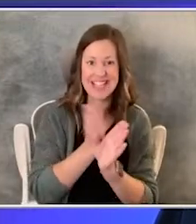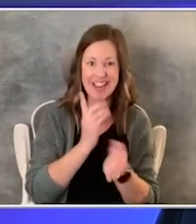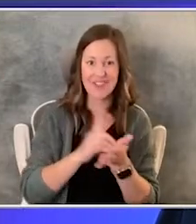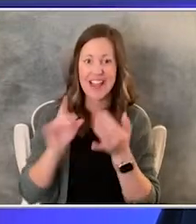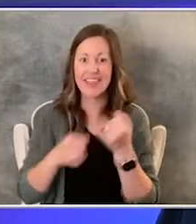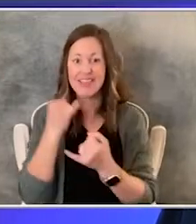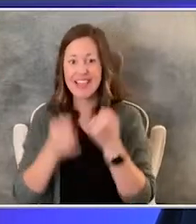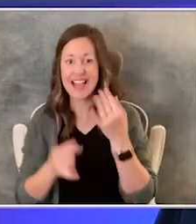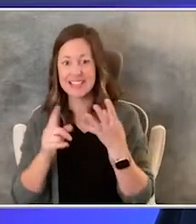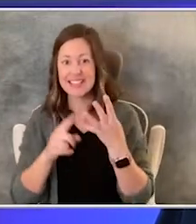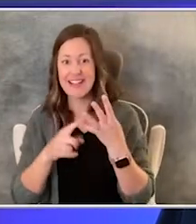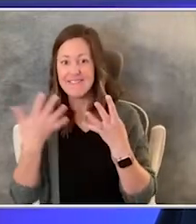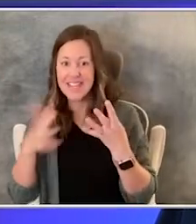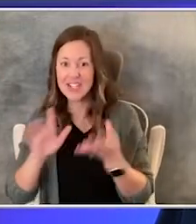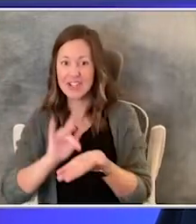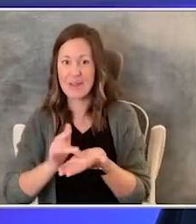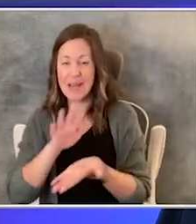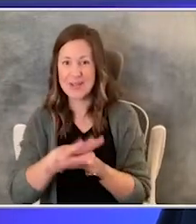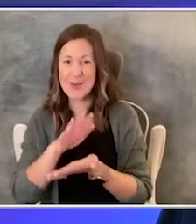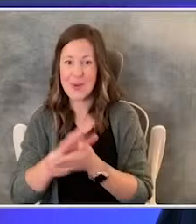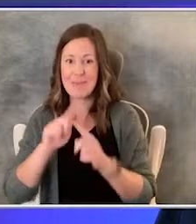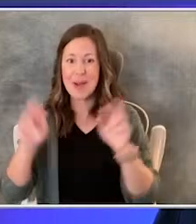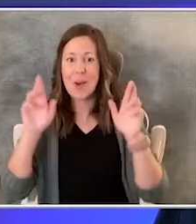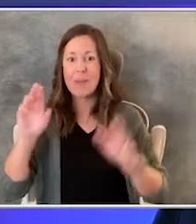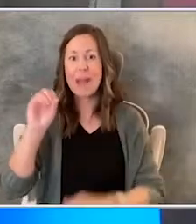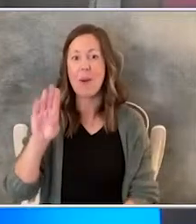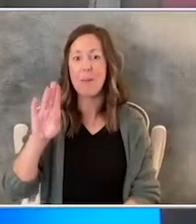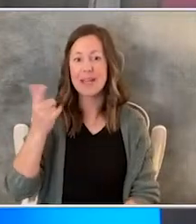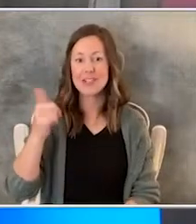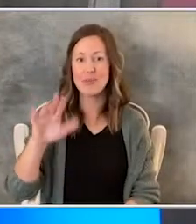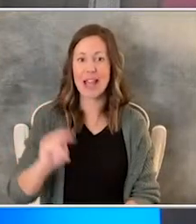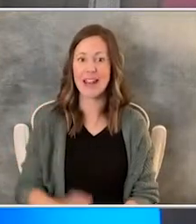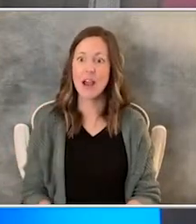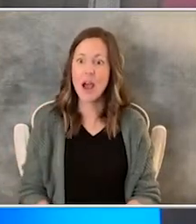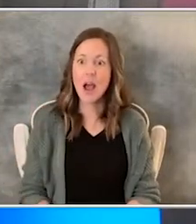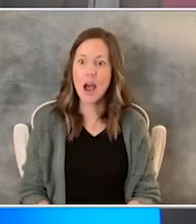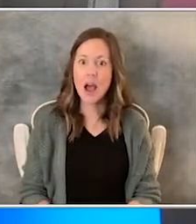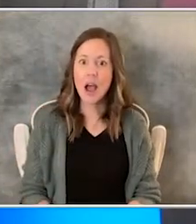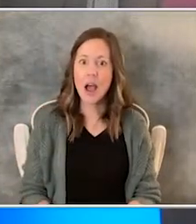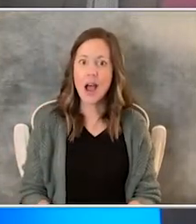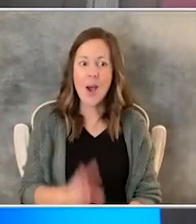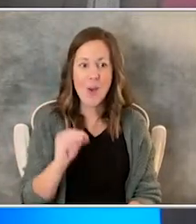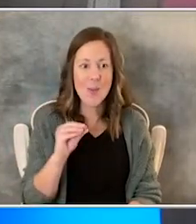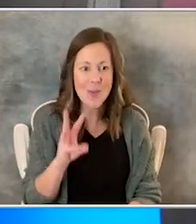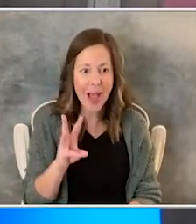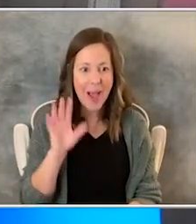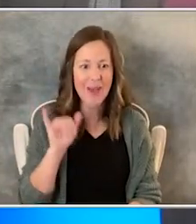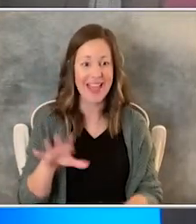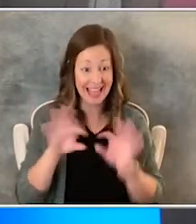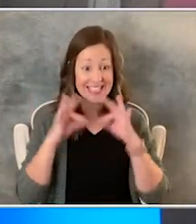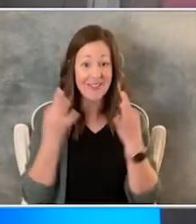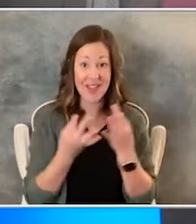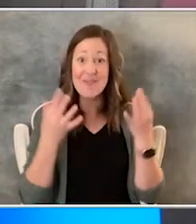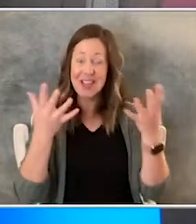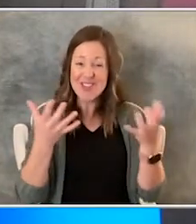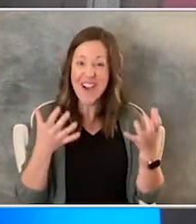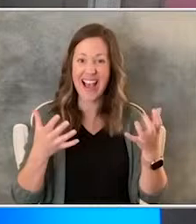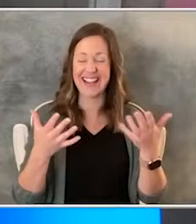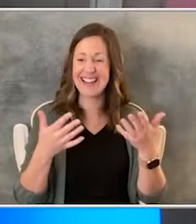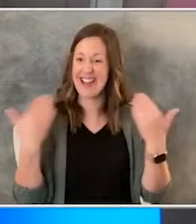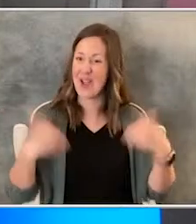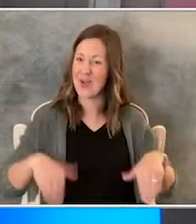So we're getting new devices and new techniques. So the other thing is there's a few